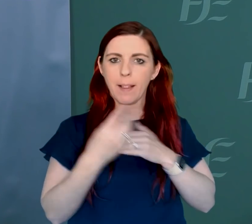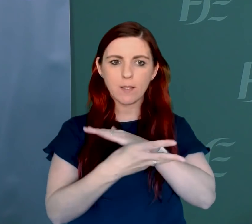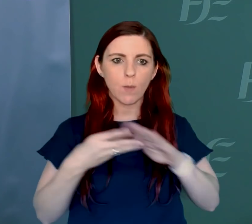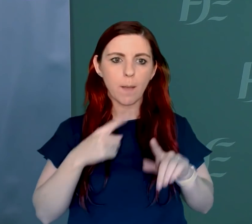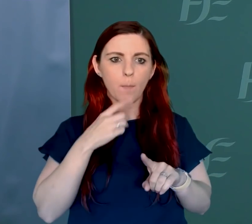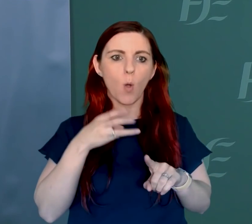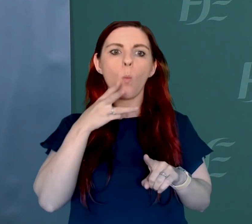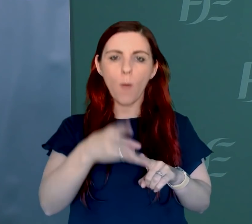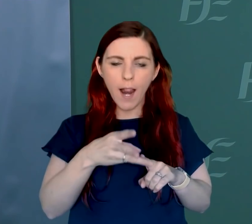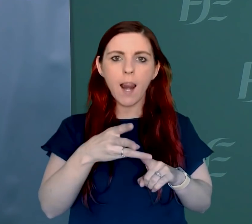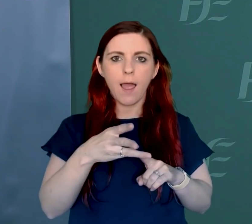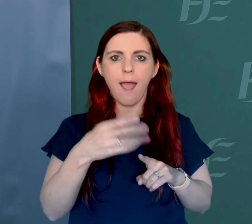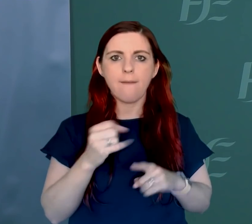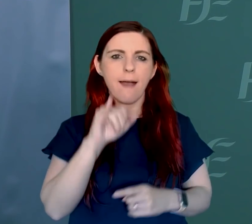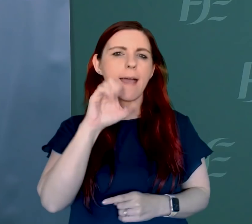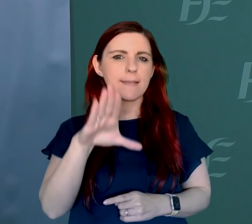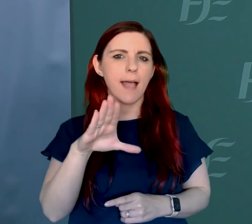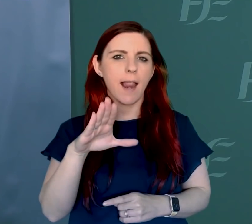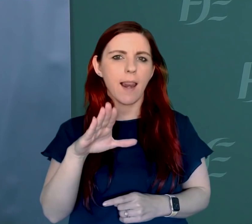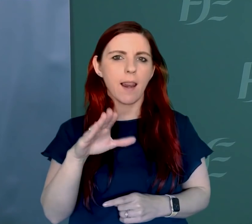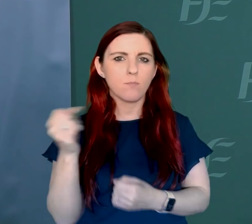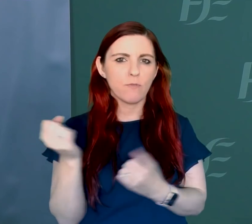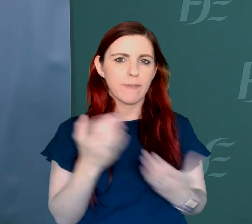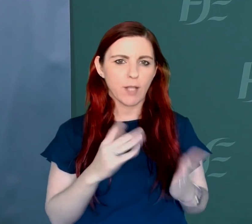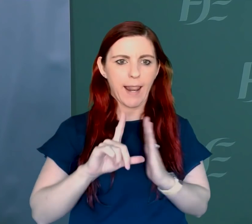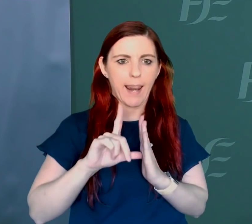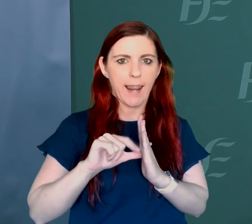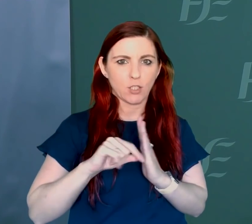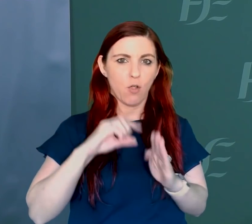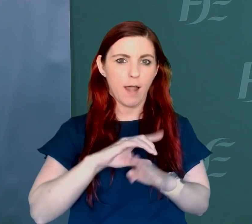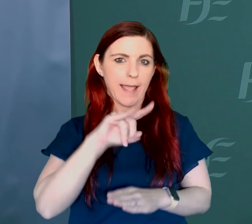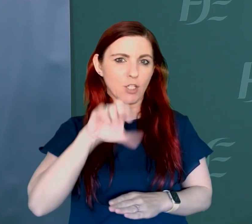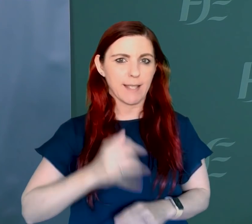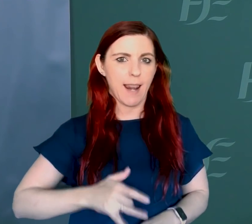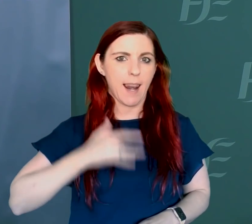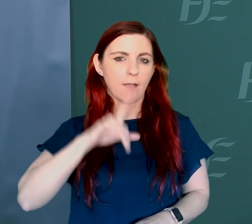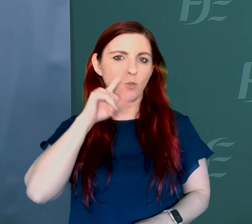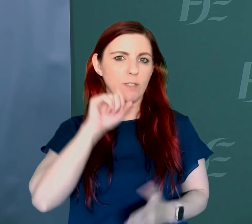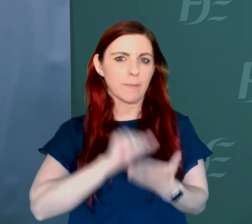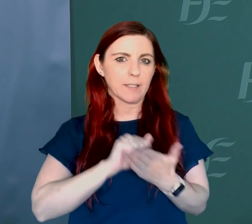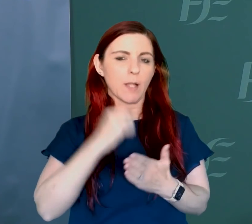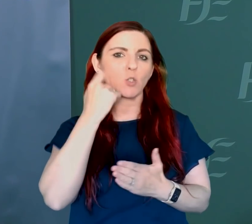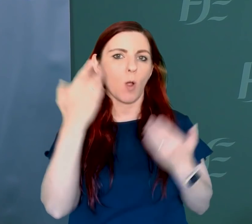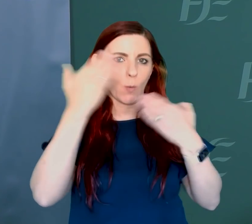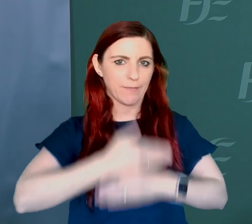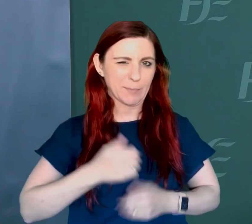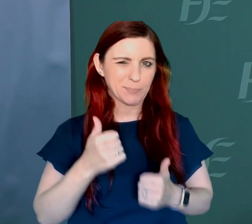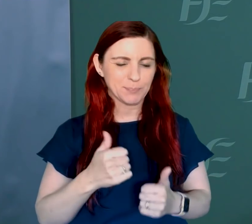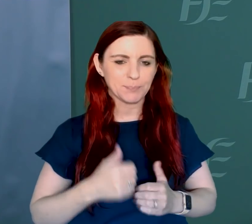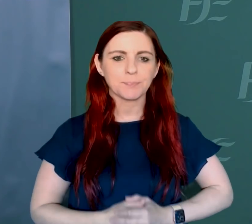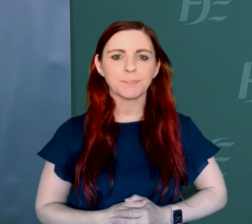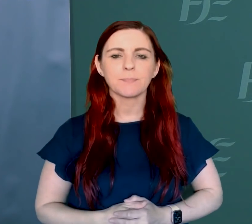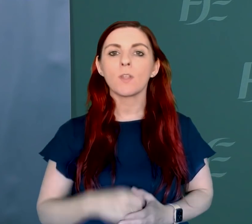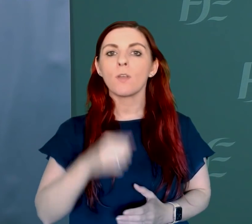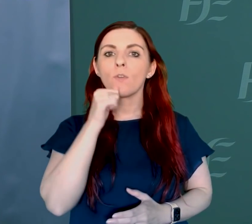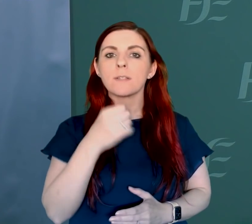be a signed version of this press briefing, a recording of it on the HSE Live Twitter feed by tomorrow evening. And first, could I ask